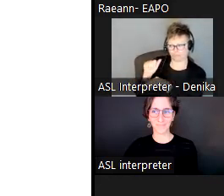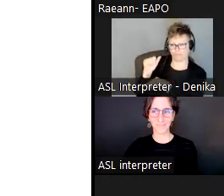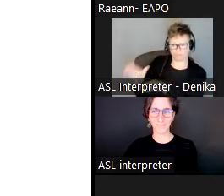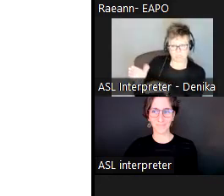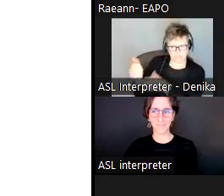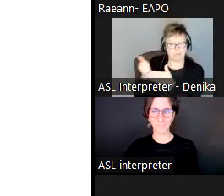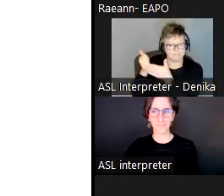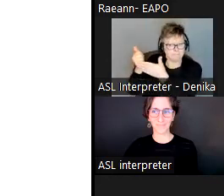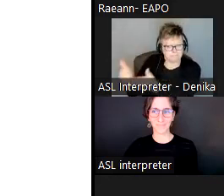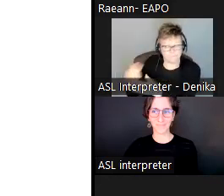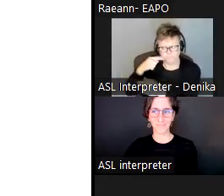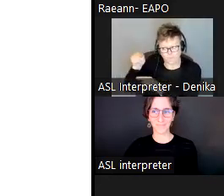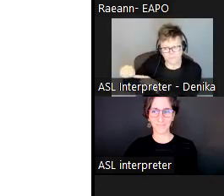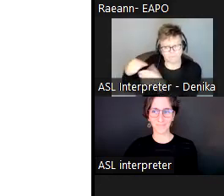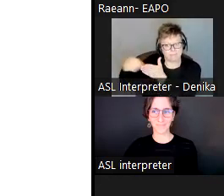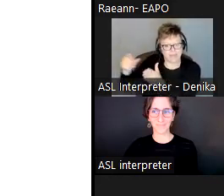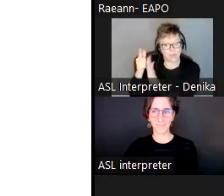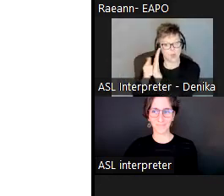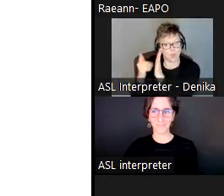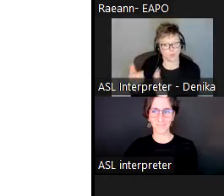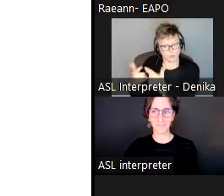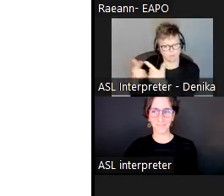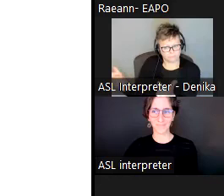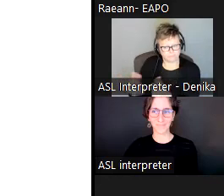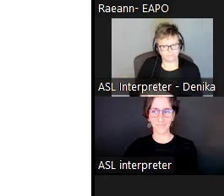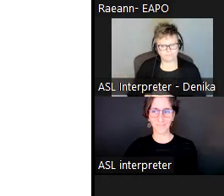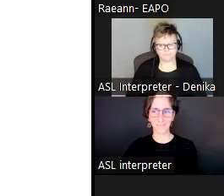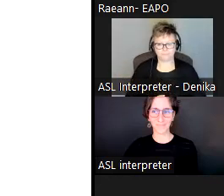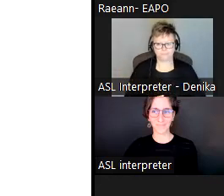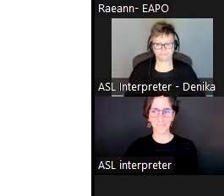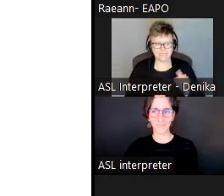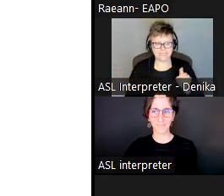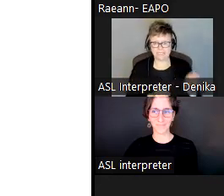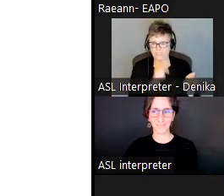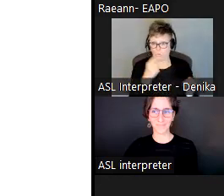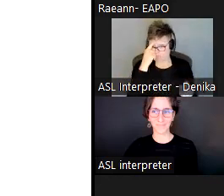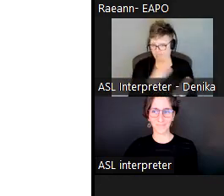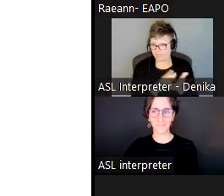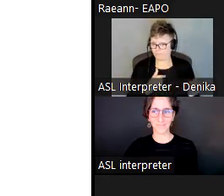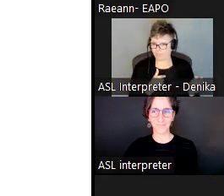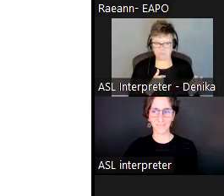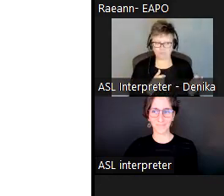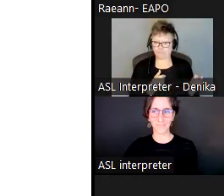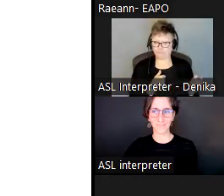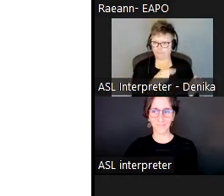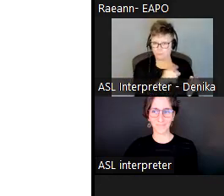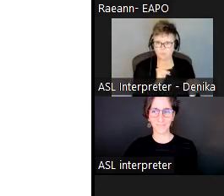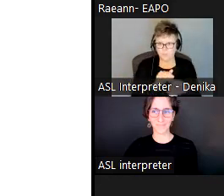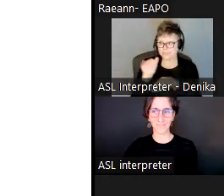him to collect his money. She doesn't believe me that she's part of a scam. She's going to send more